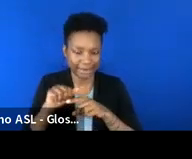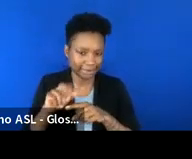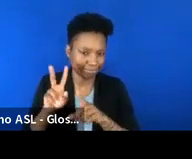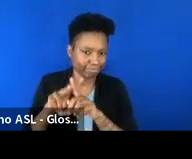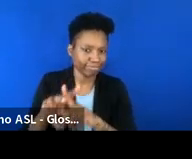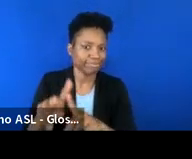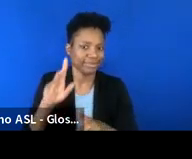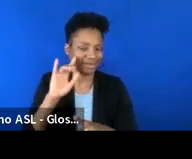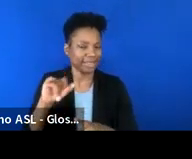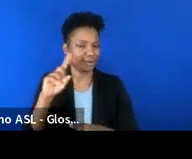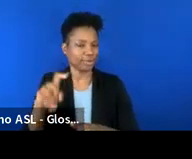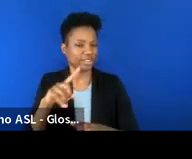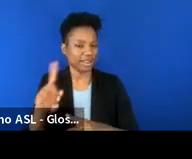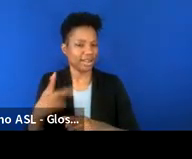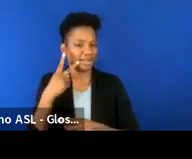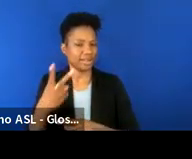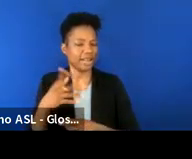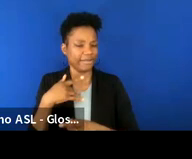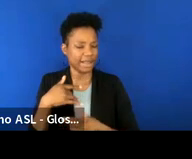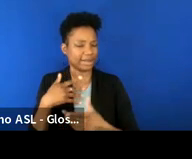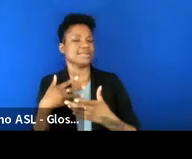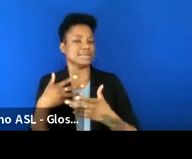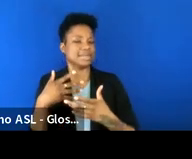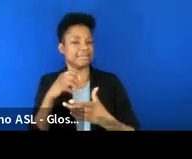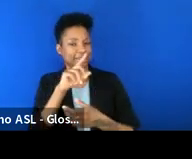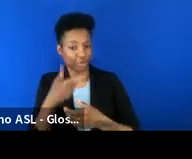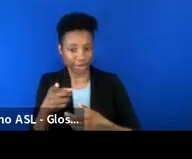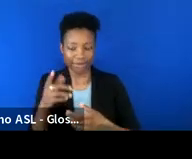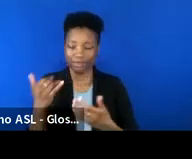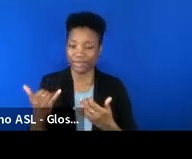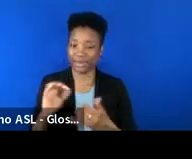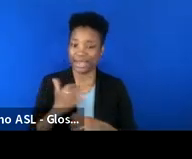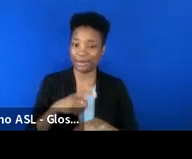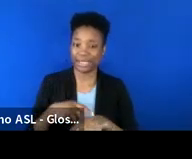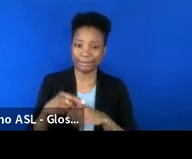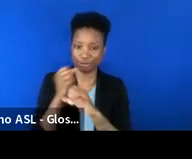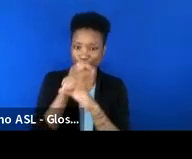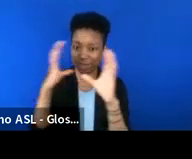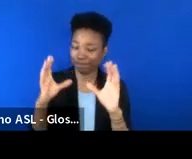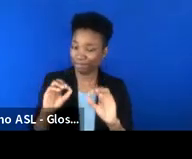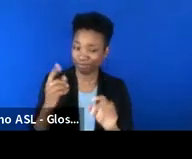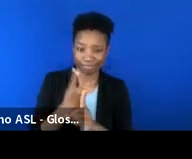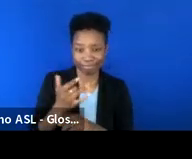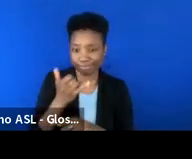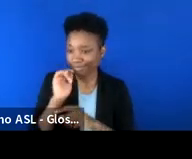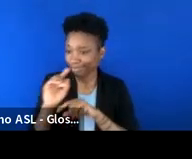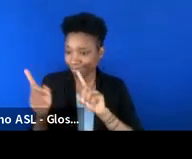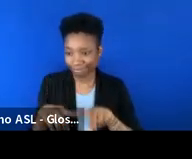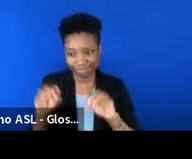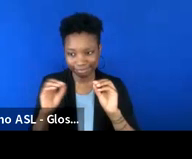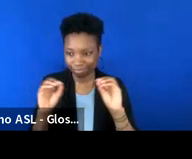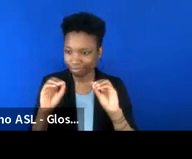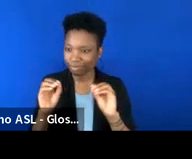know. But this is our time to dream right here. There's no right or wrong answers to any of this. Let's just